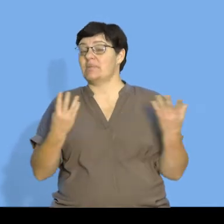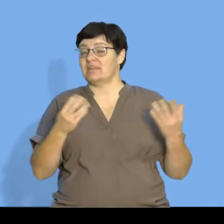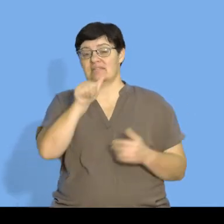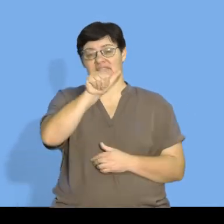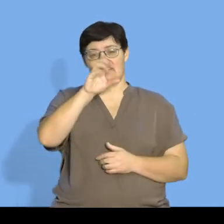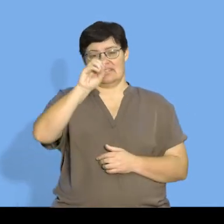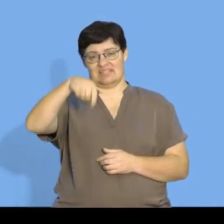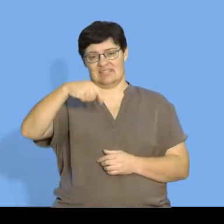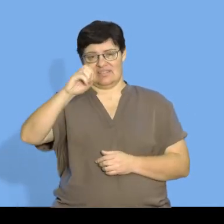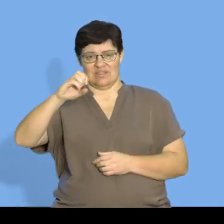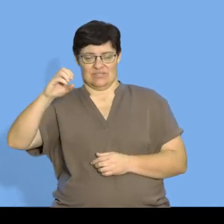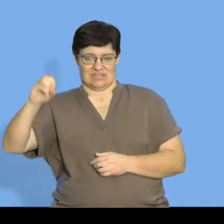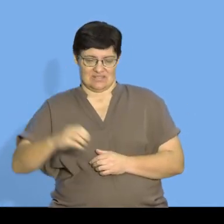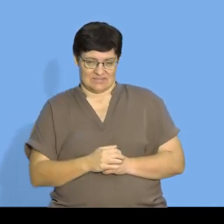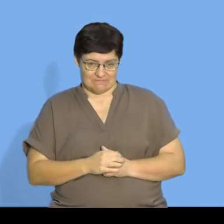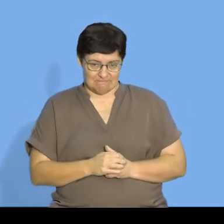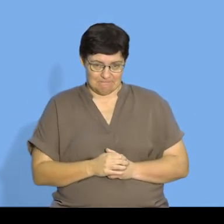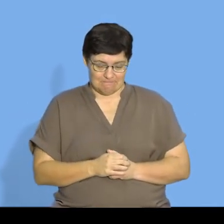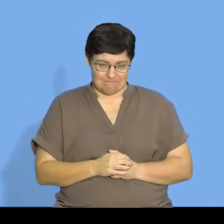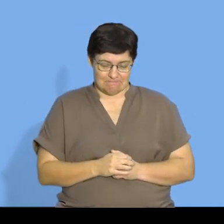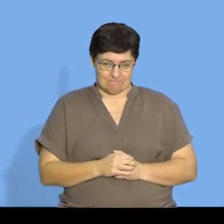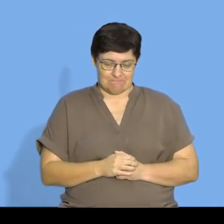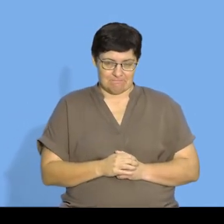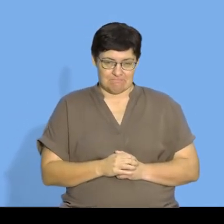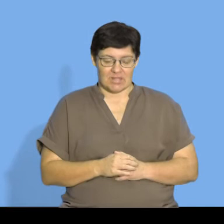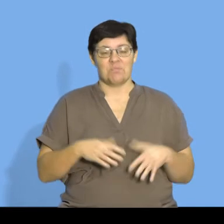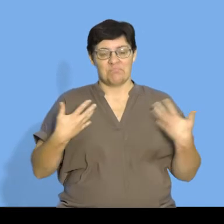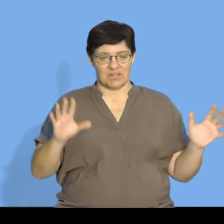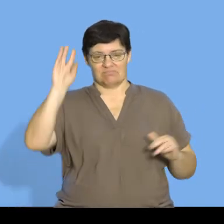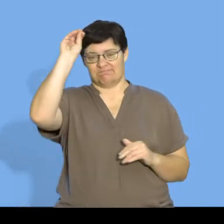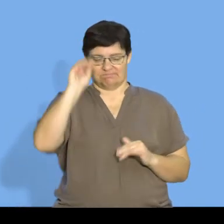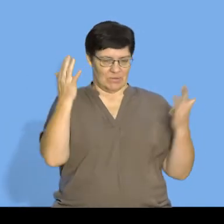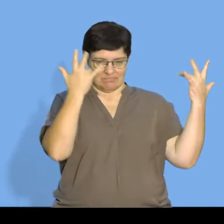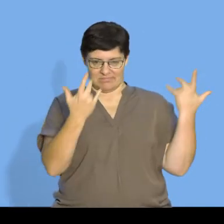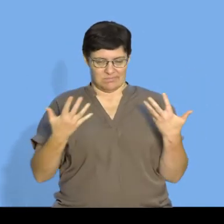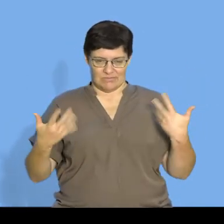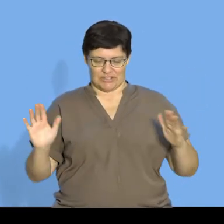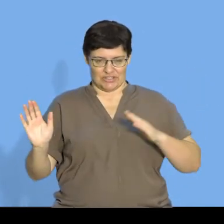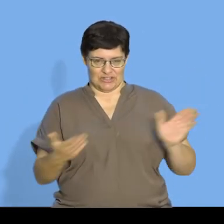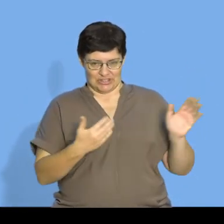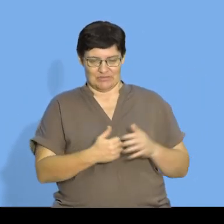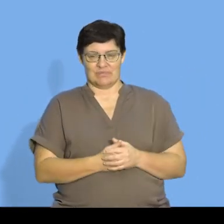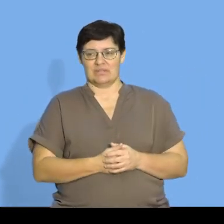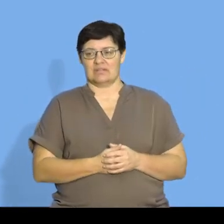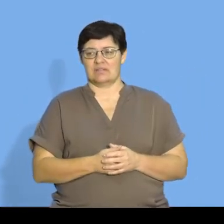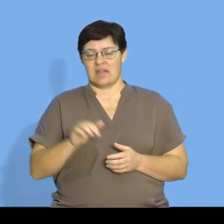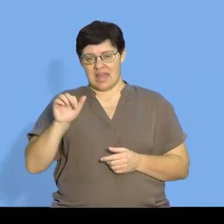of 60,000 rand. Okay, so there we have now completed calculations. That was